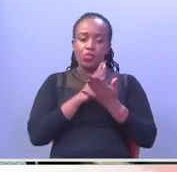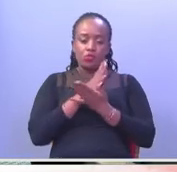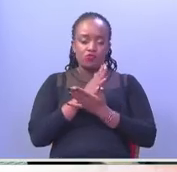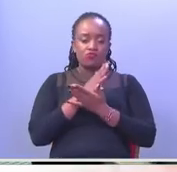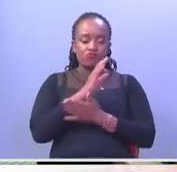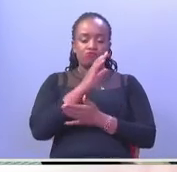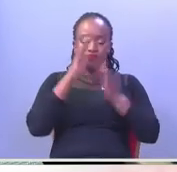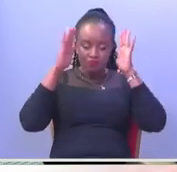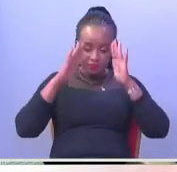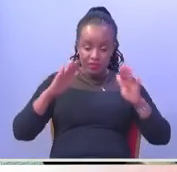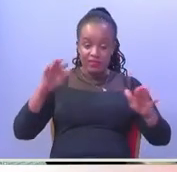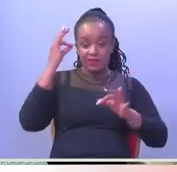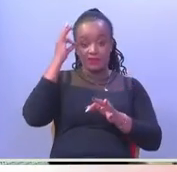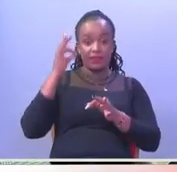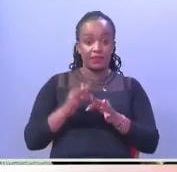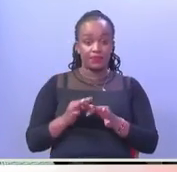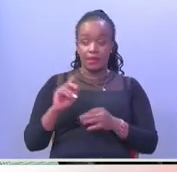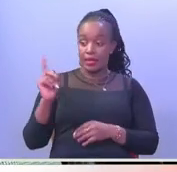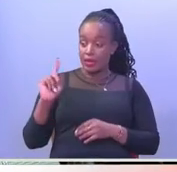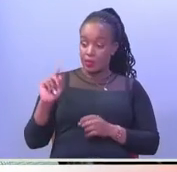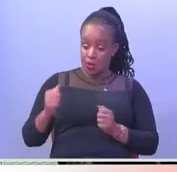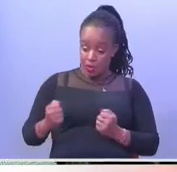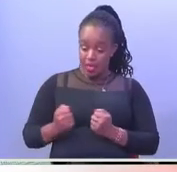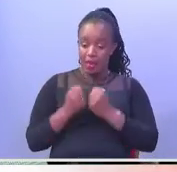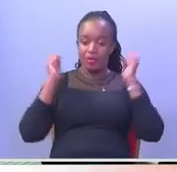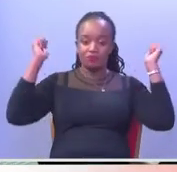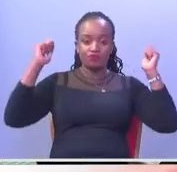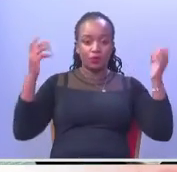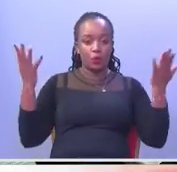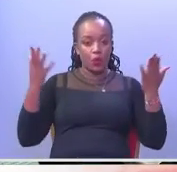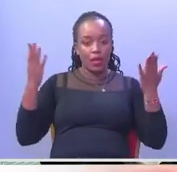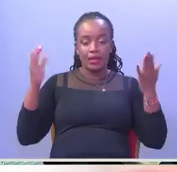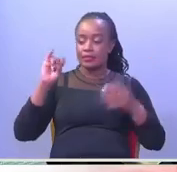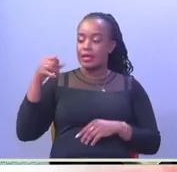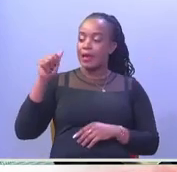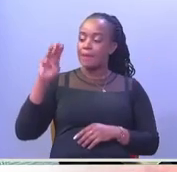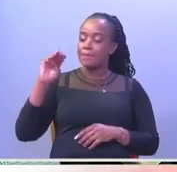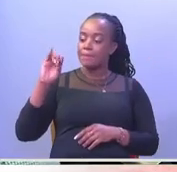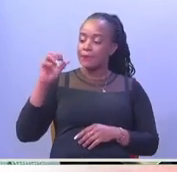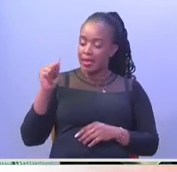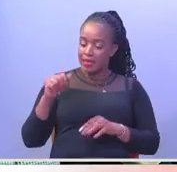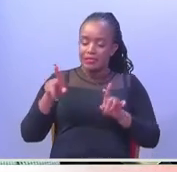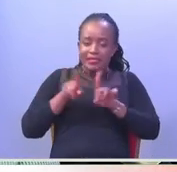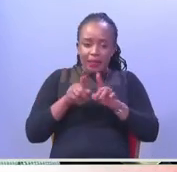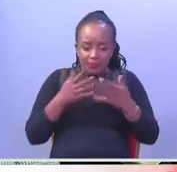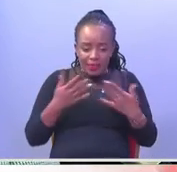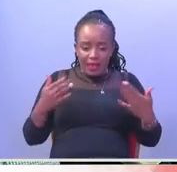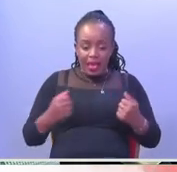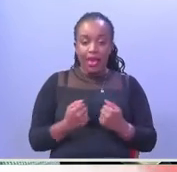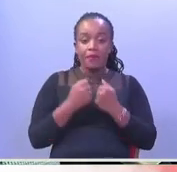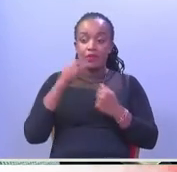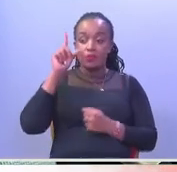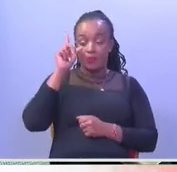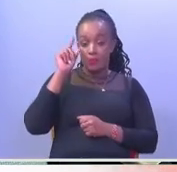In Nairobi, a rally will be held outside Jamia Mosque after Friday prayers, and a similar program will be held at Magadara grounds